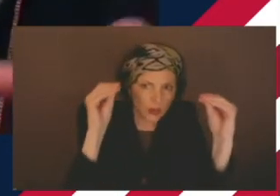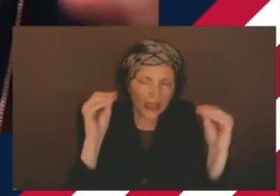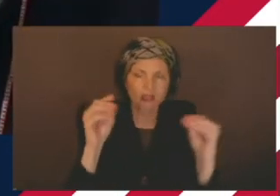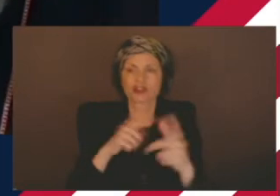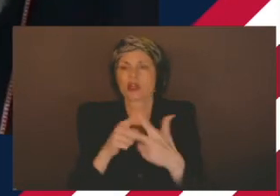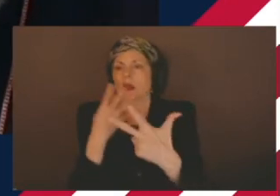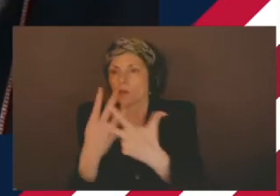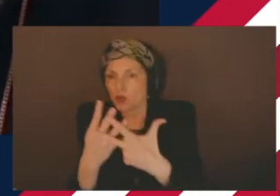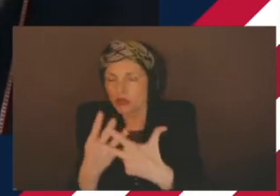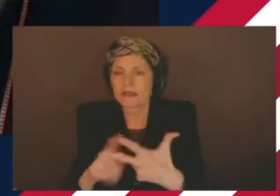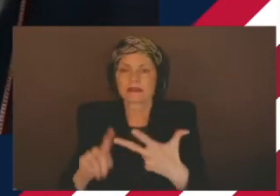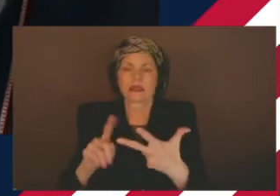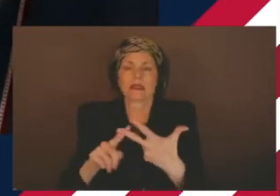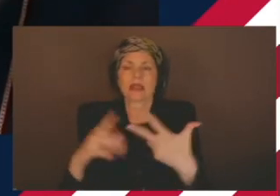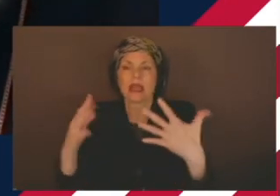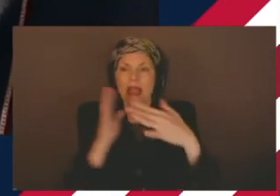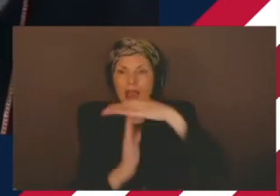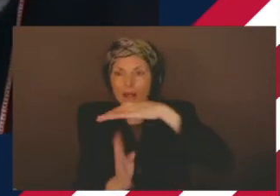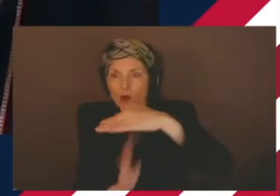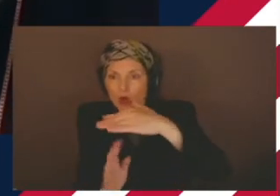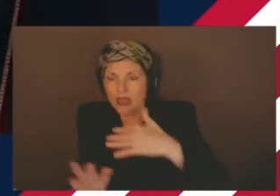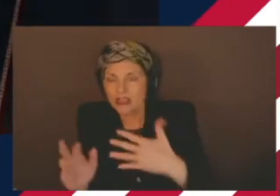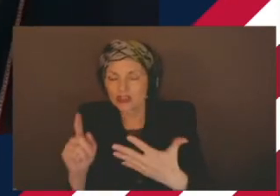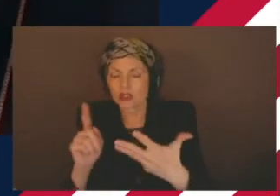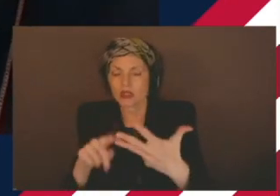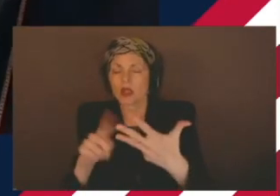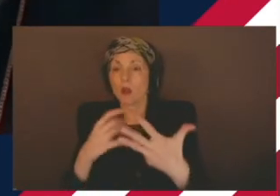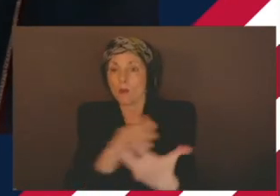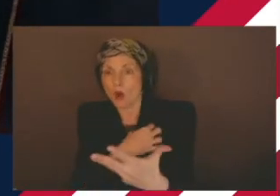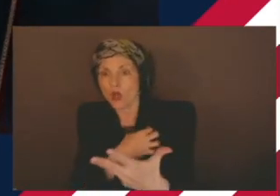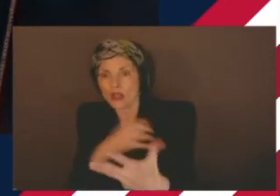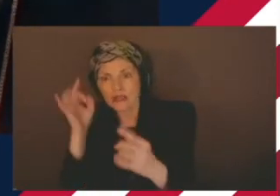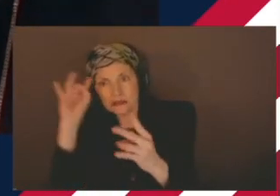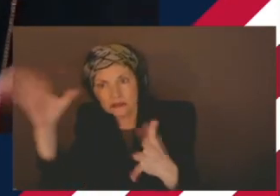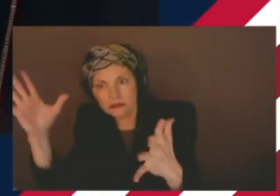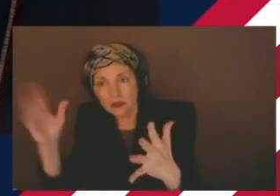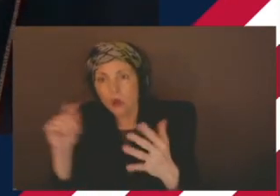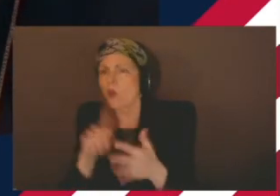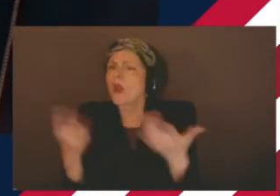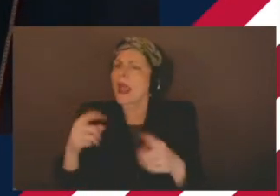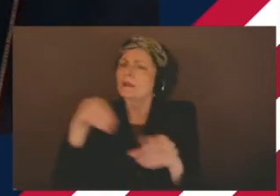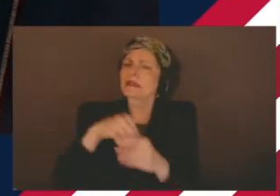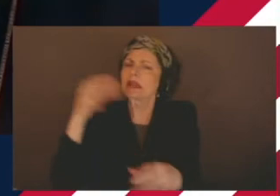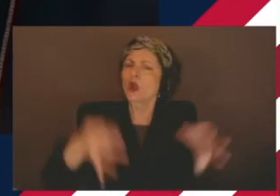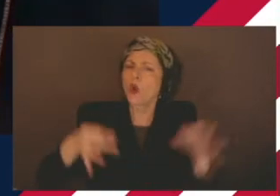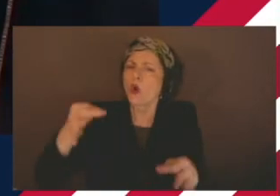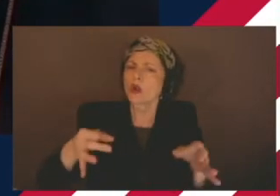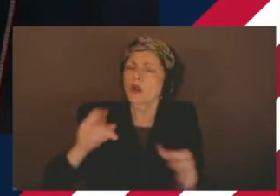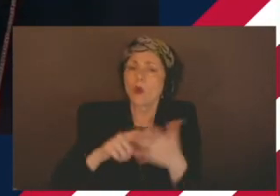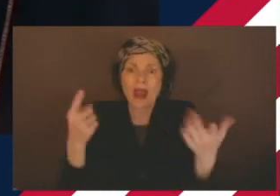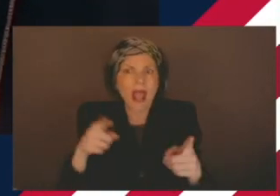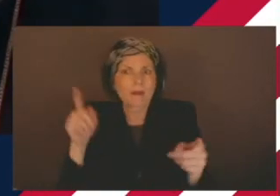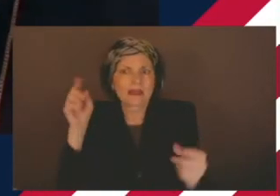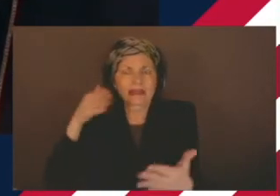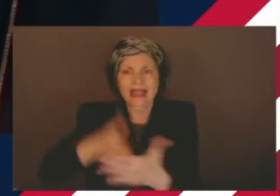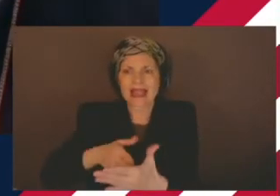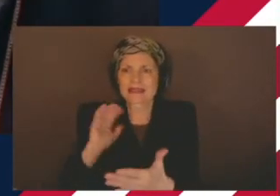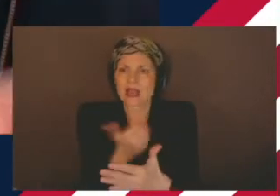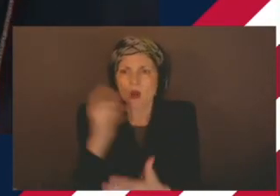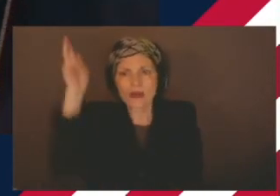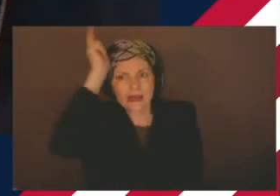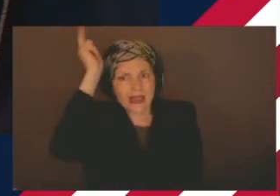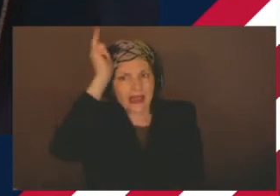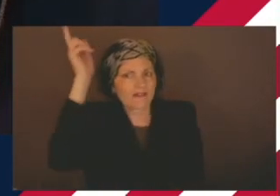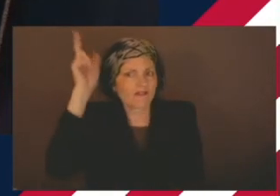reform and in police violence. What happens in the courts? What happens against our indigenous people? Systemic racism is